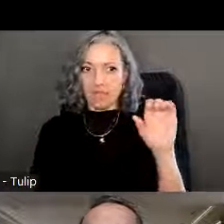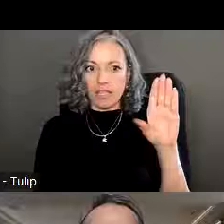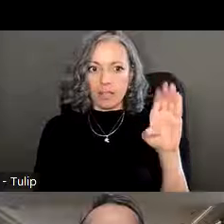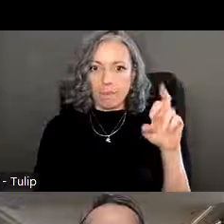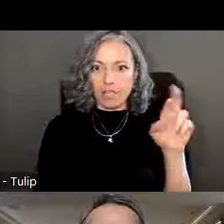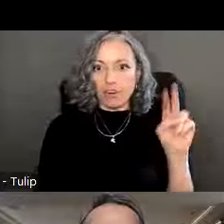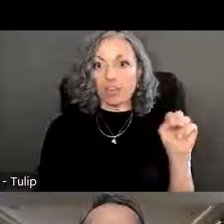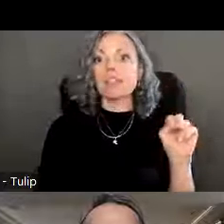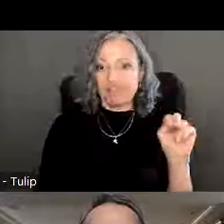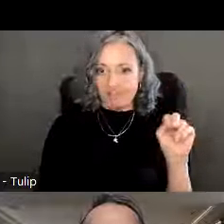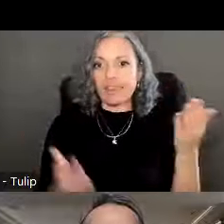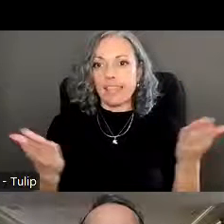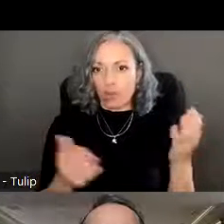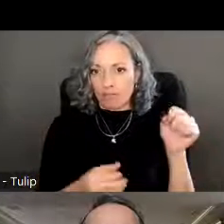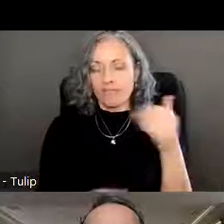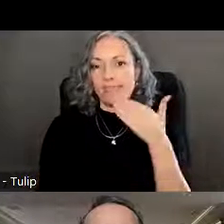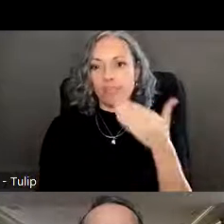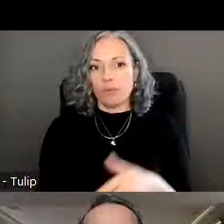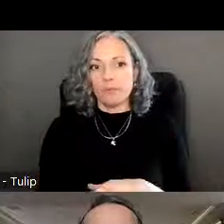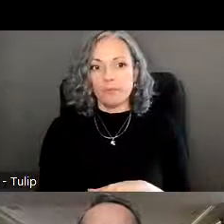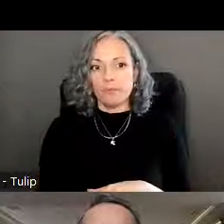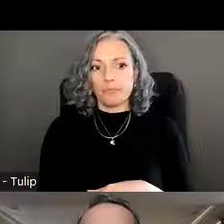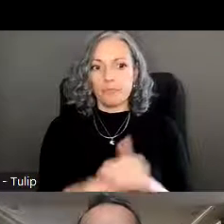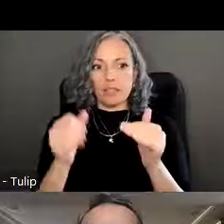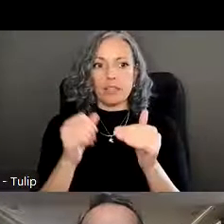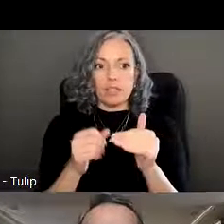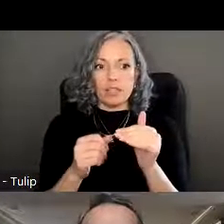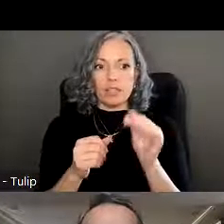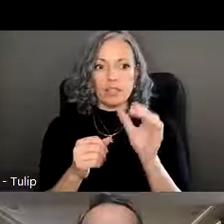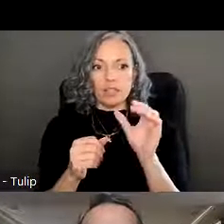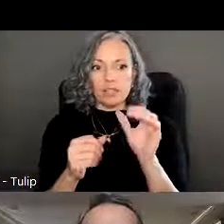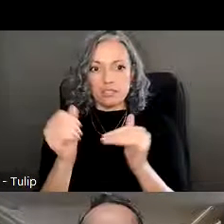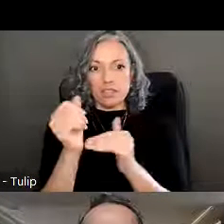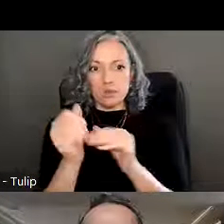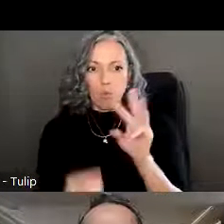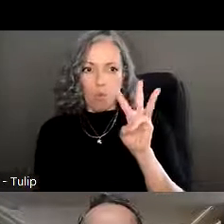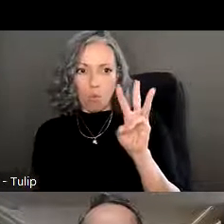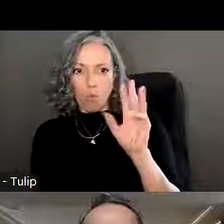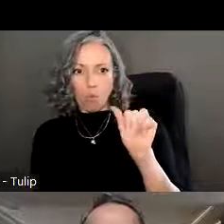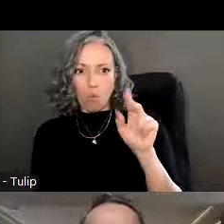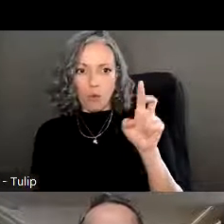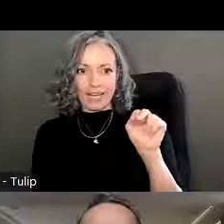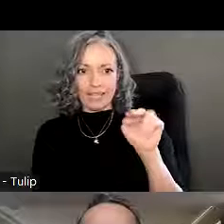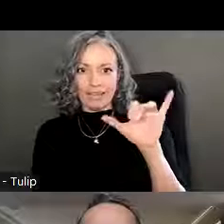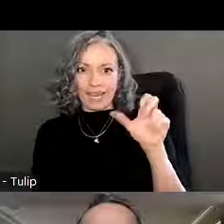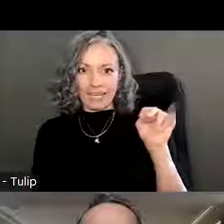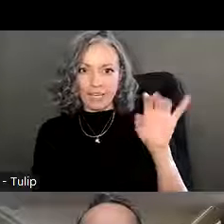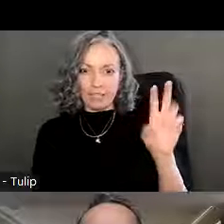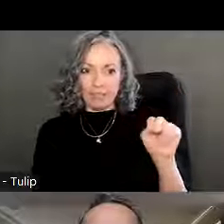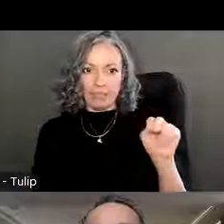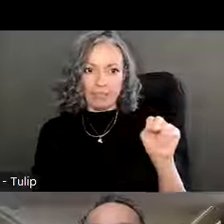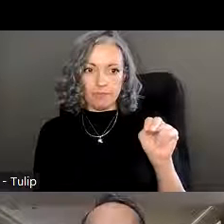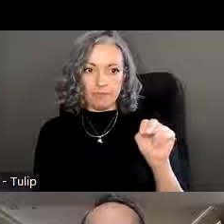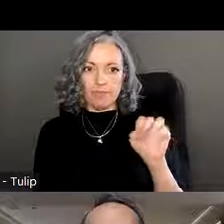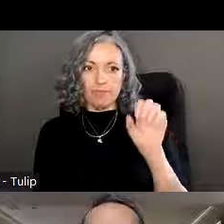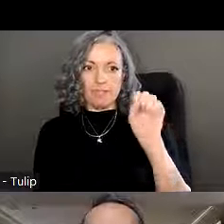Here, present. Thank you. Dr. Wynn Canio. Present. And then Dr. Sarah